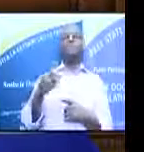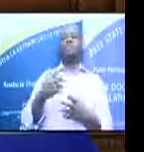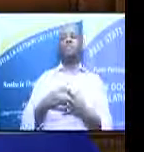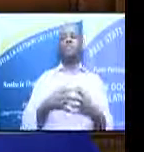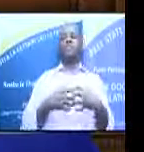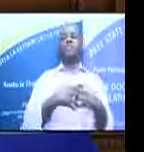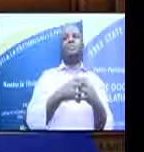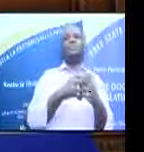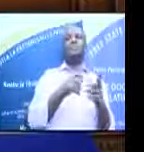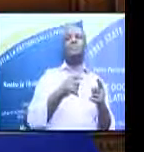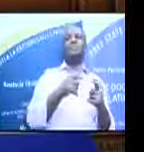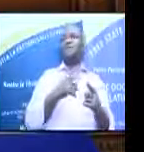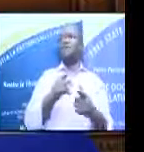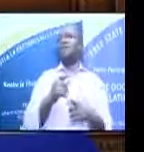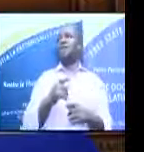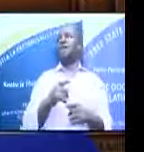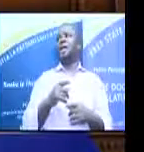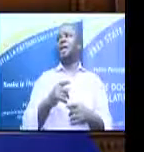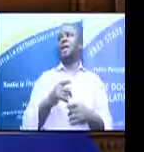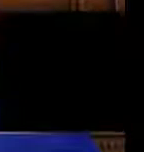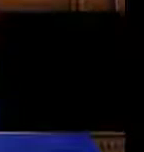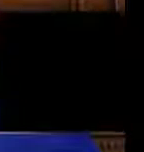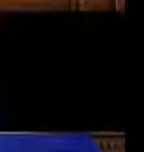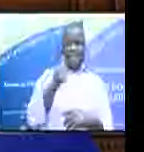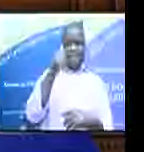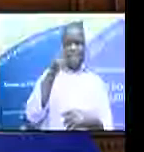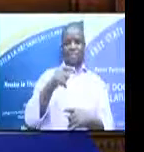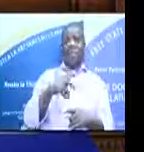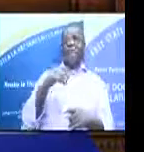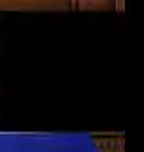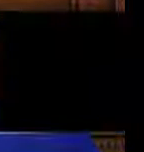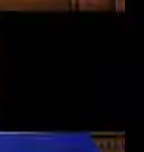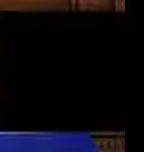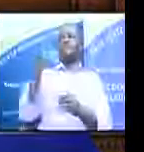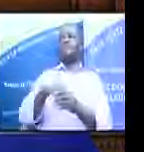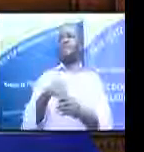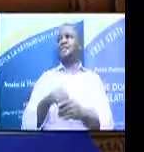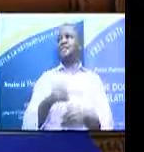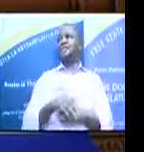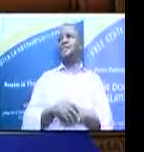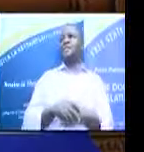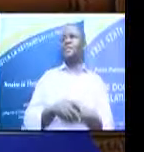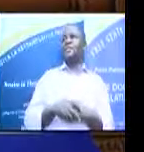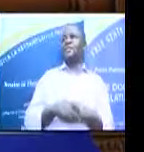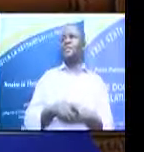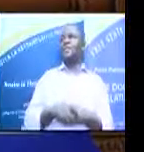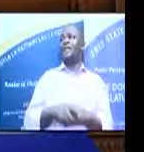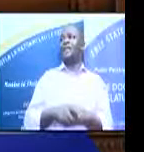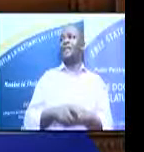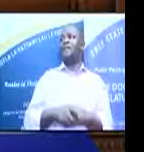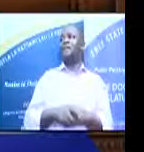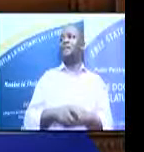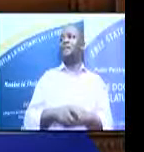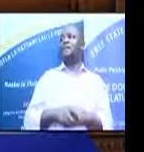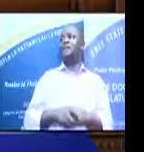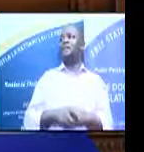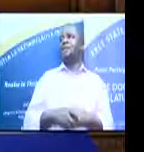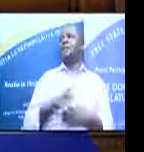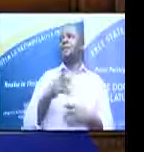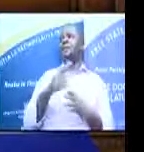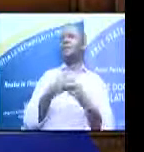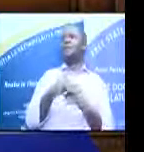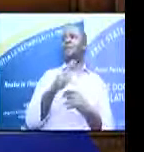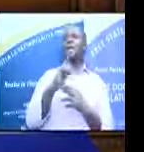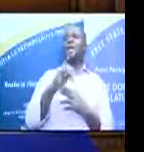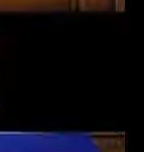a pharmaceutical company, they will first have to win the election. They will first have to win the elections, and they are not a